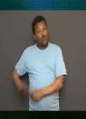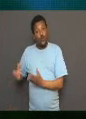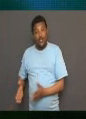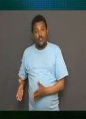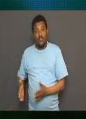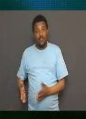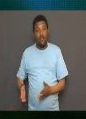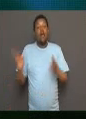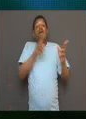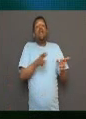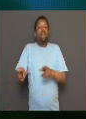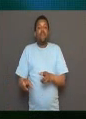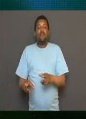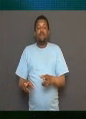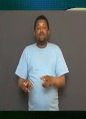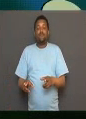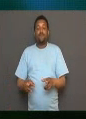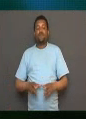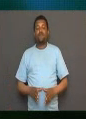Students, let's get ready.